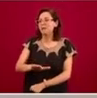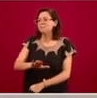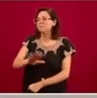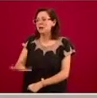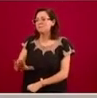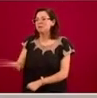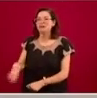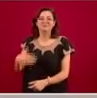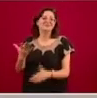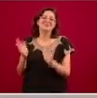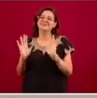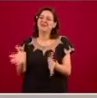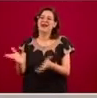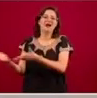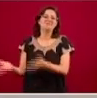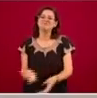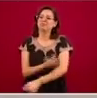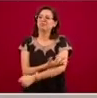into the hospital.